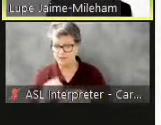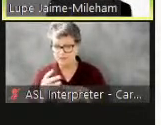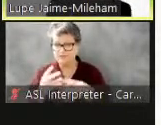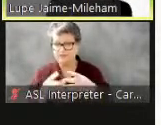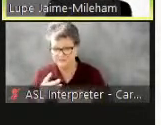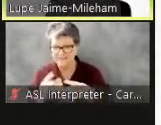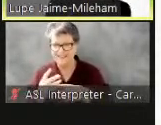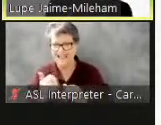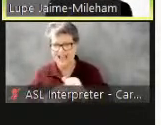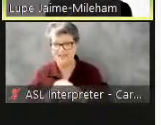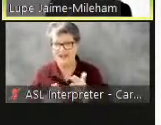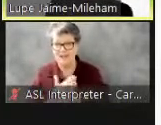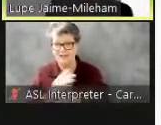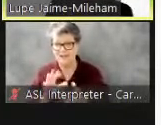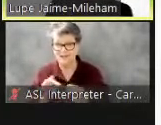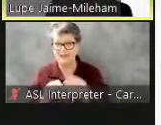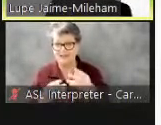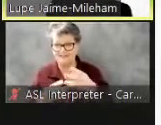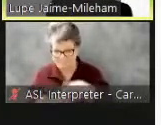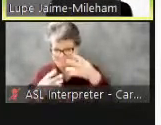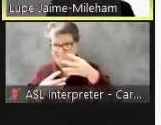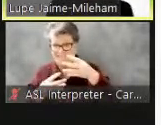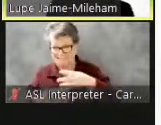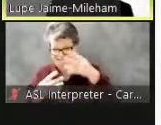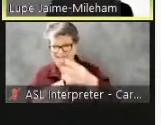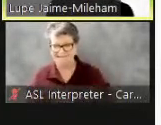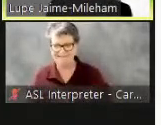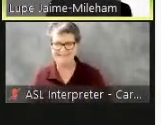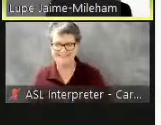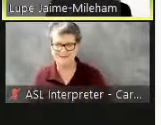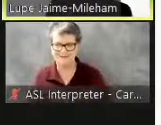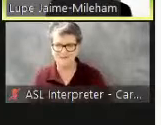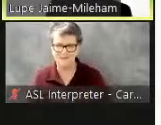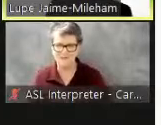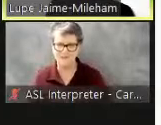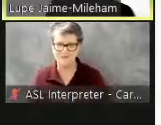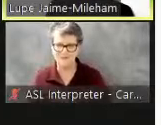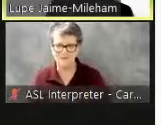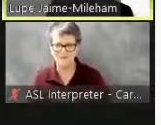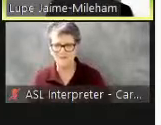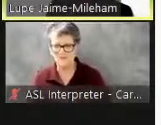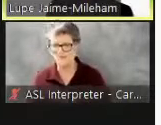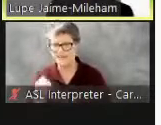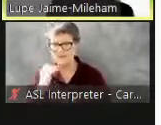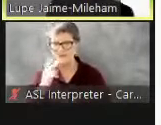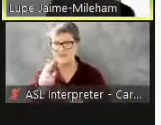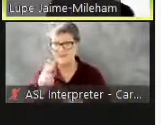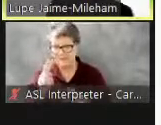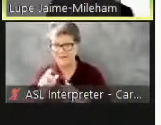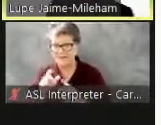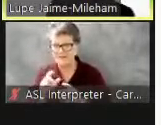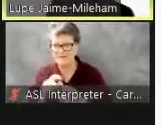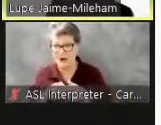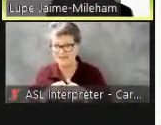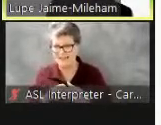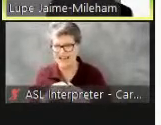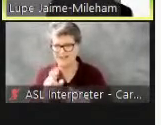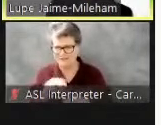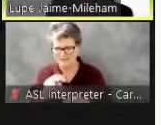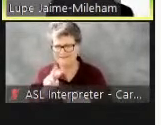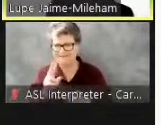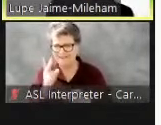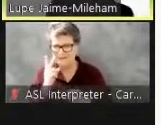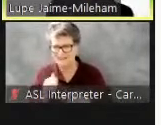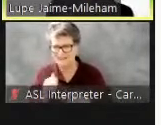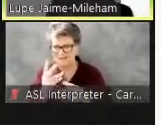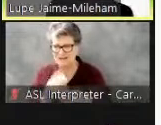every time there's a new message, the message I'm reading shifts that. So if you see me pausing, that's me getting the message